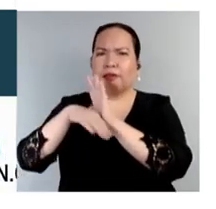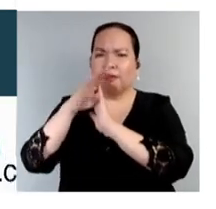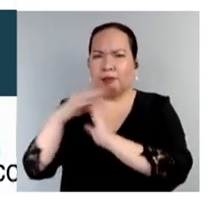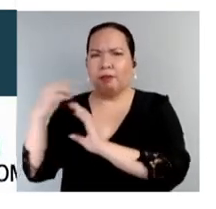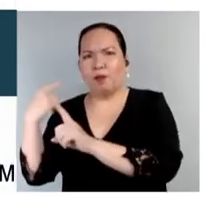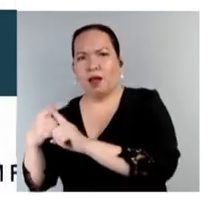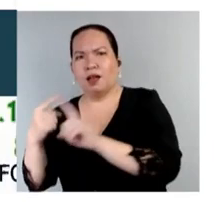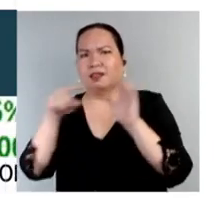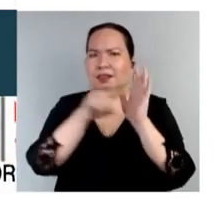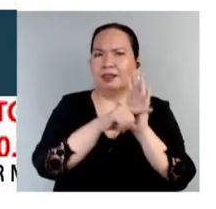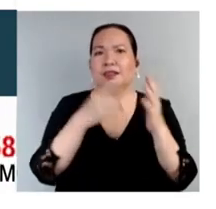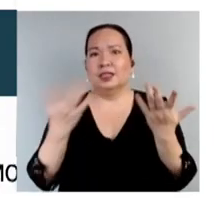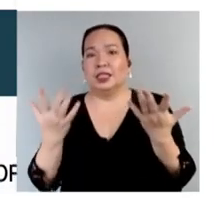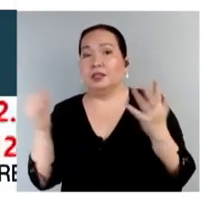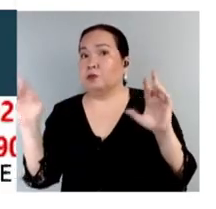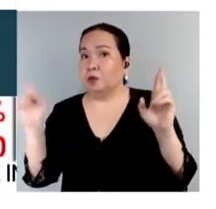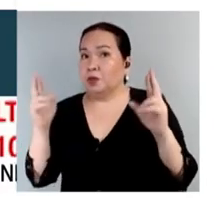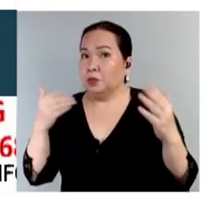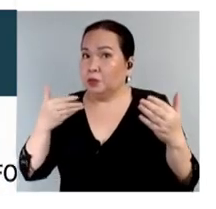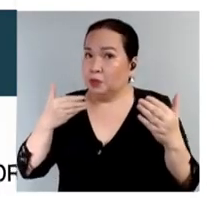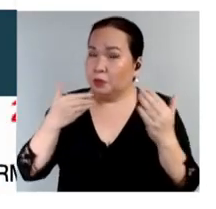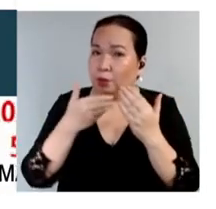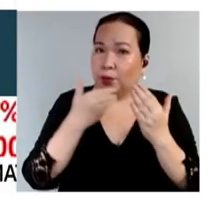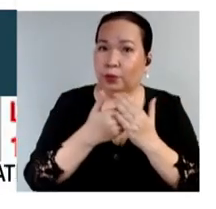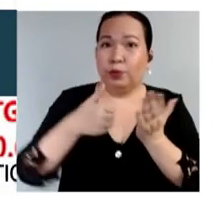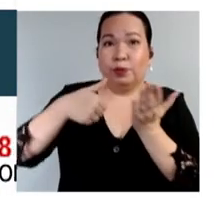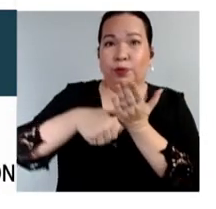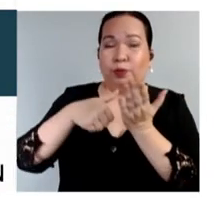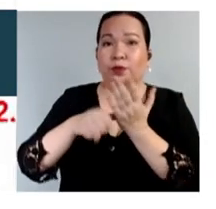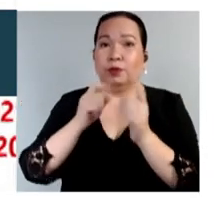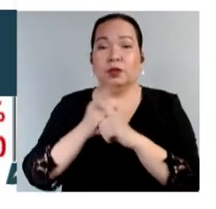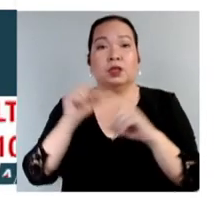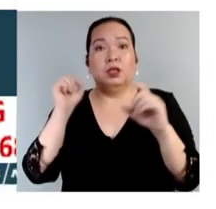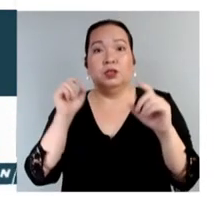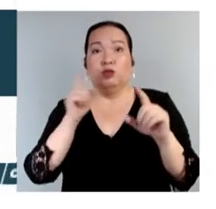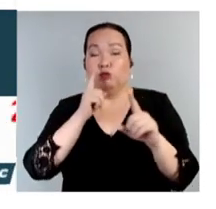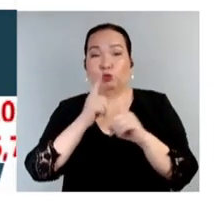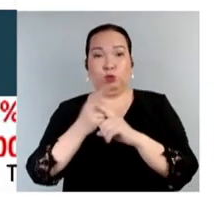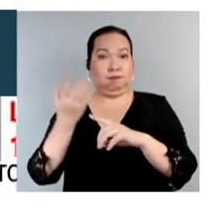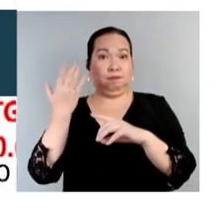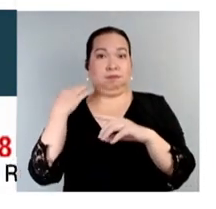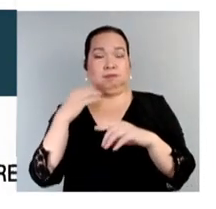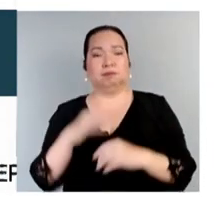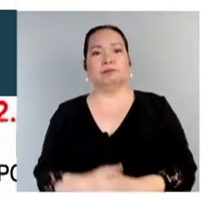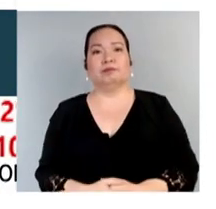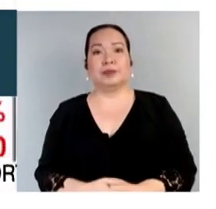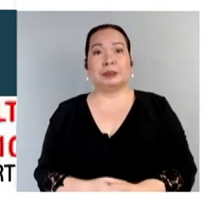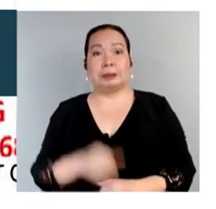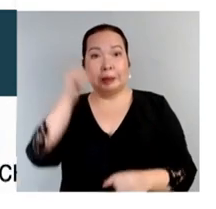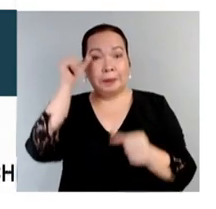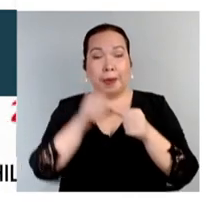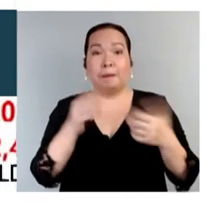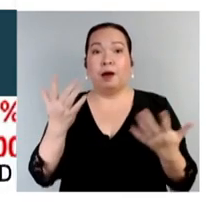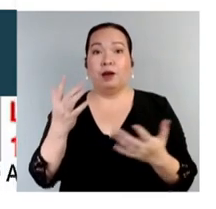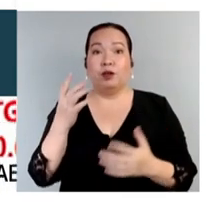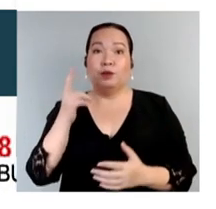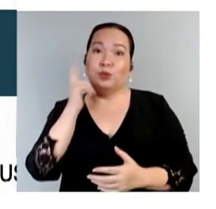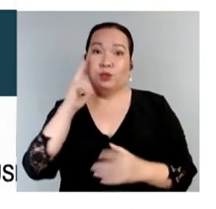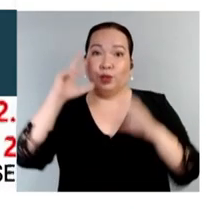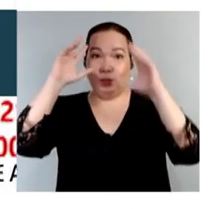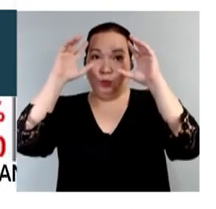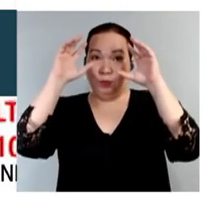coming of the day of election itself. The president was not even showing good